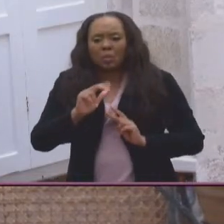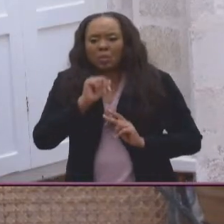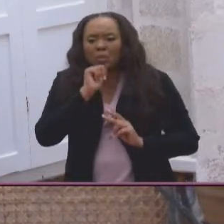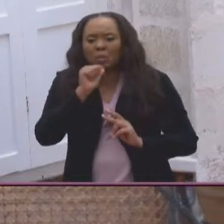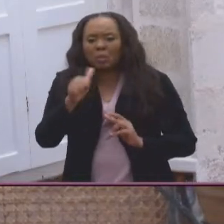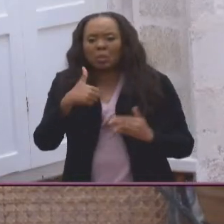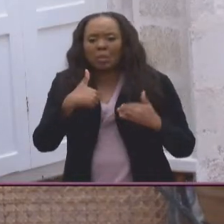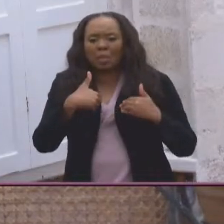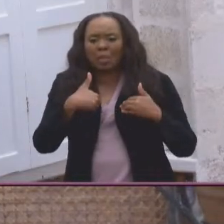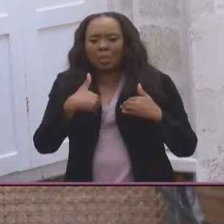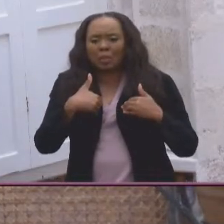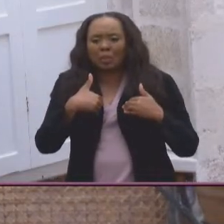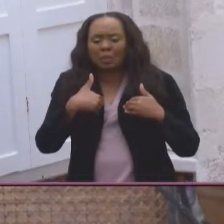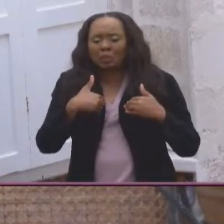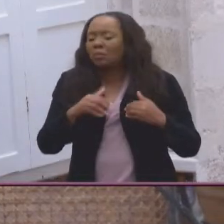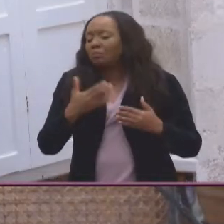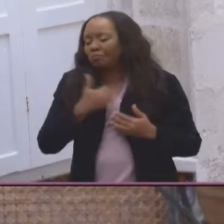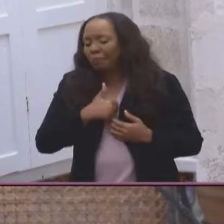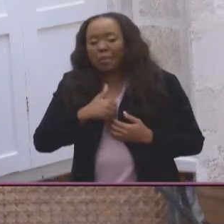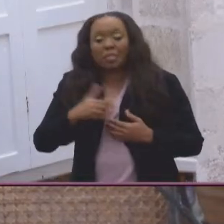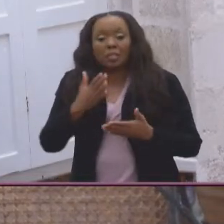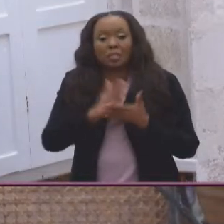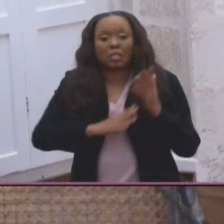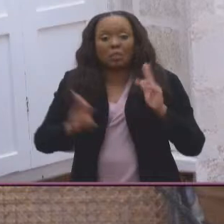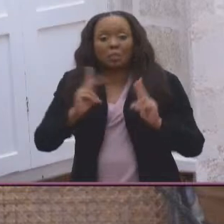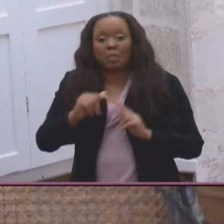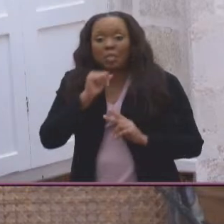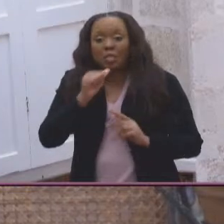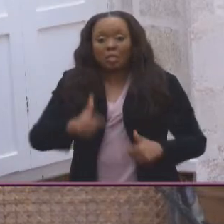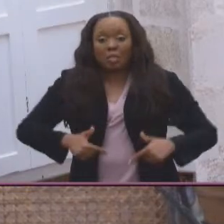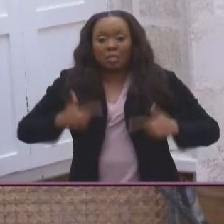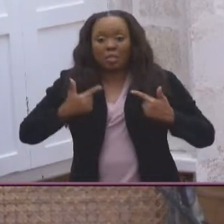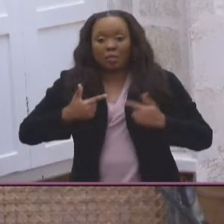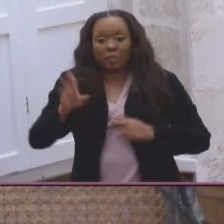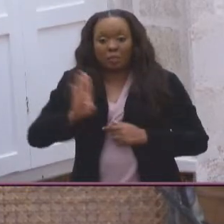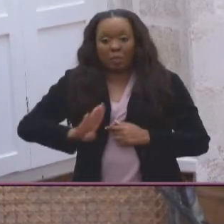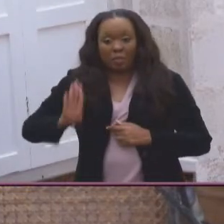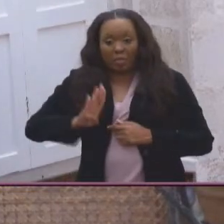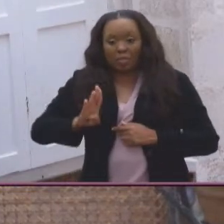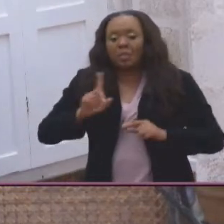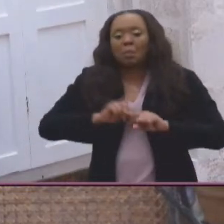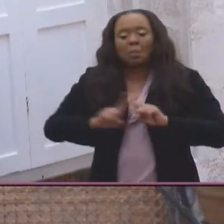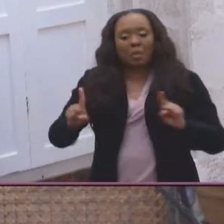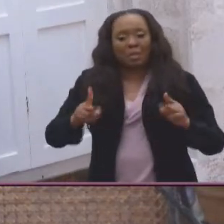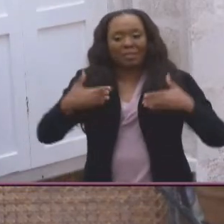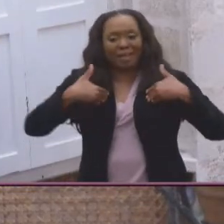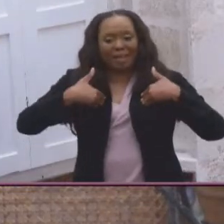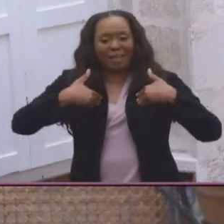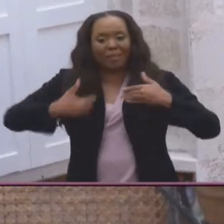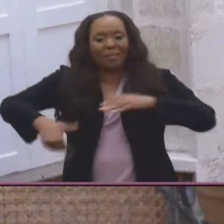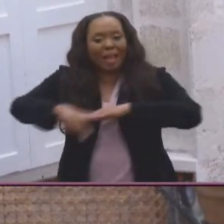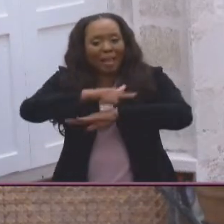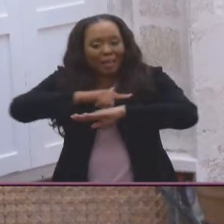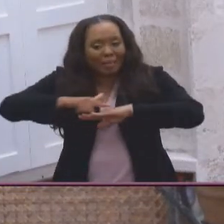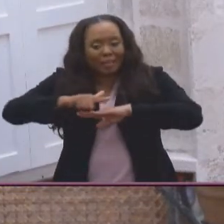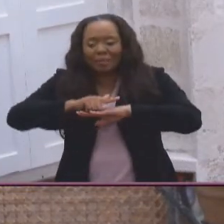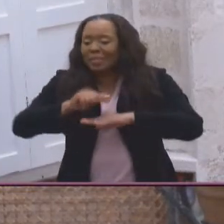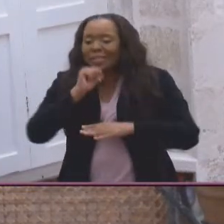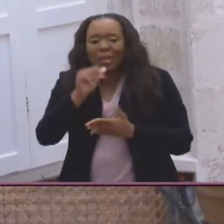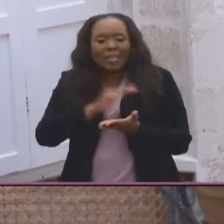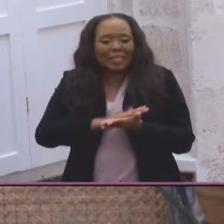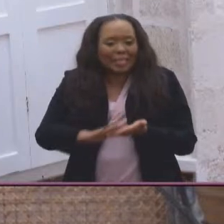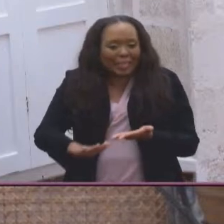the land tax bill, it is not the only solution. And I think that we need to have a